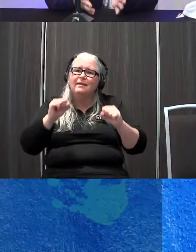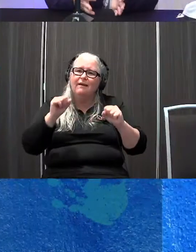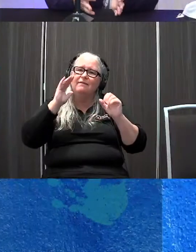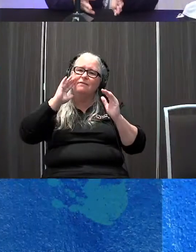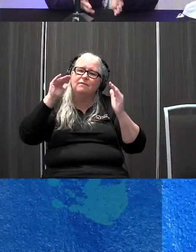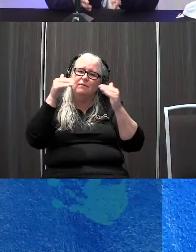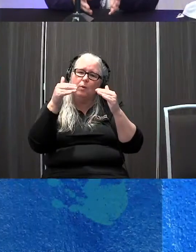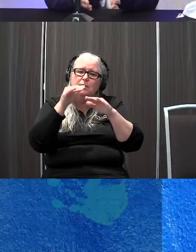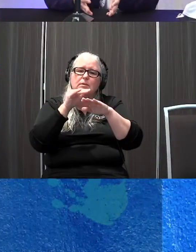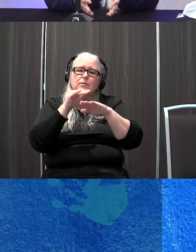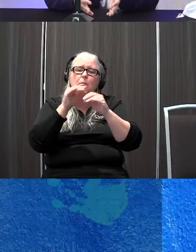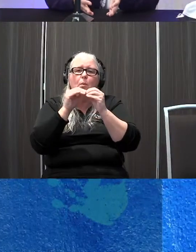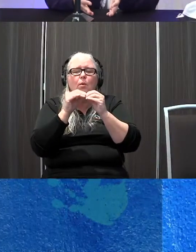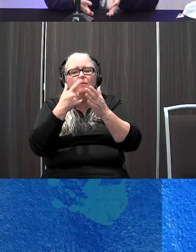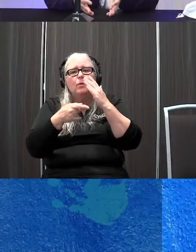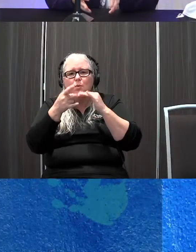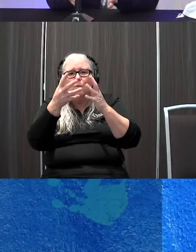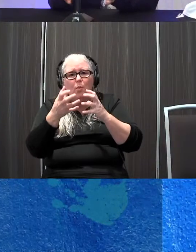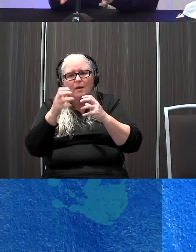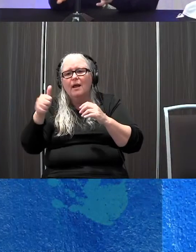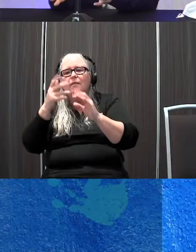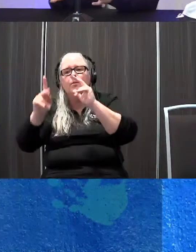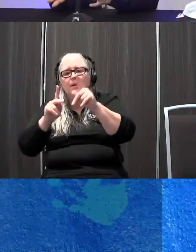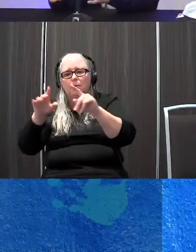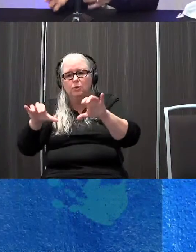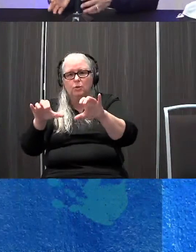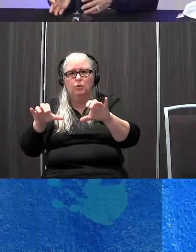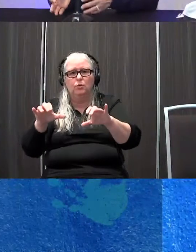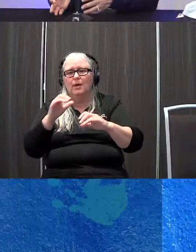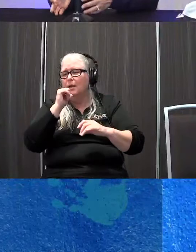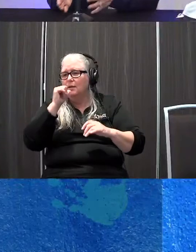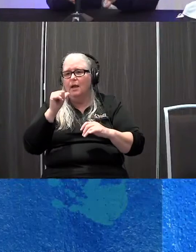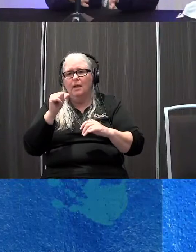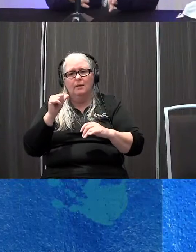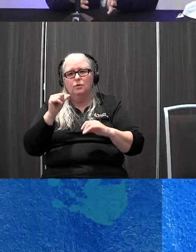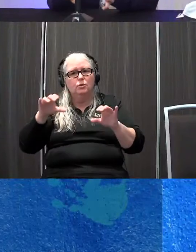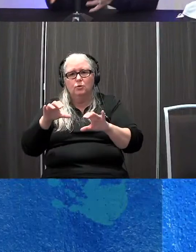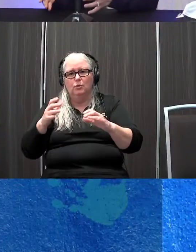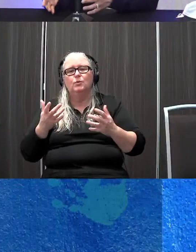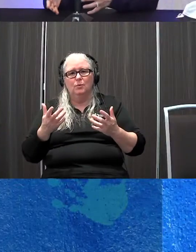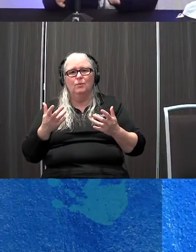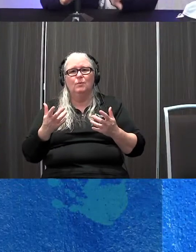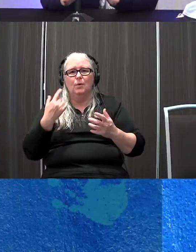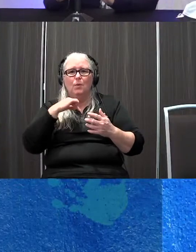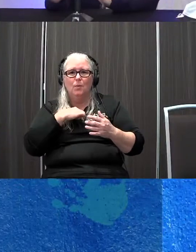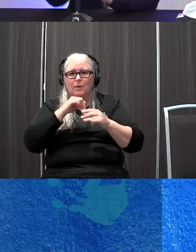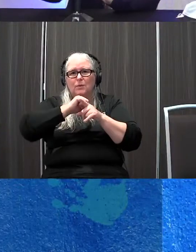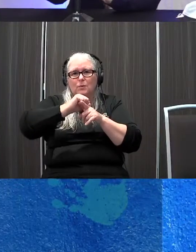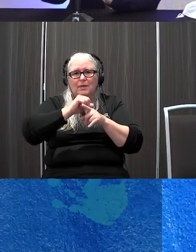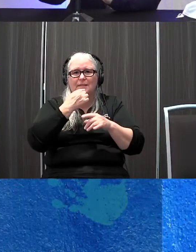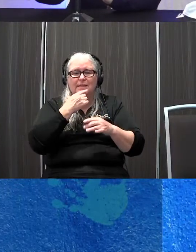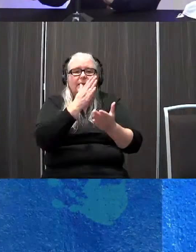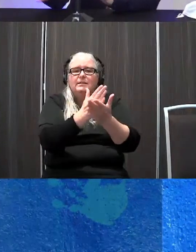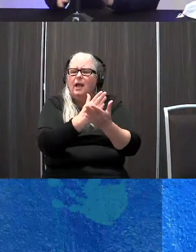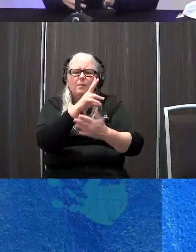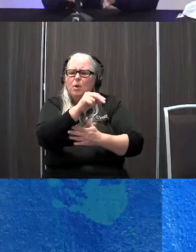in general on what we want people to do as opposed to what we want them not to do. We sort of get trained to say things like, stop, no,